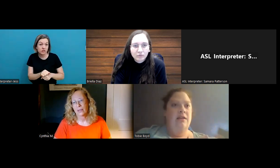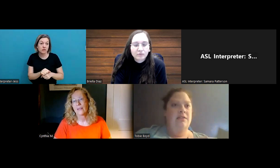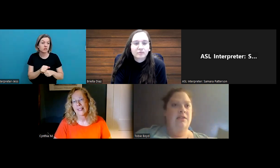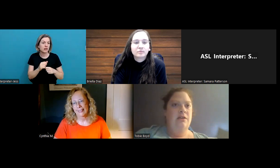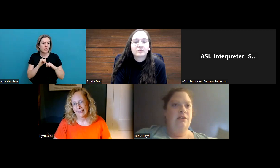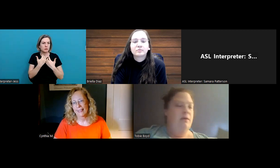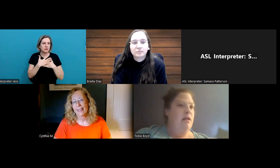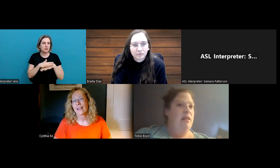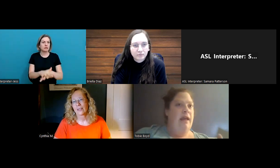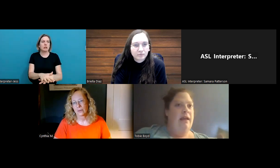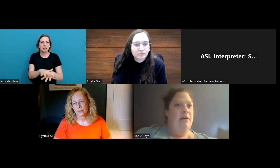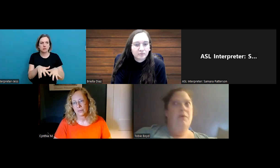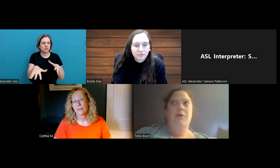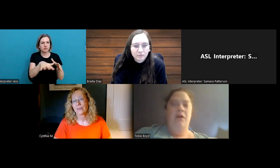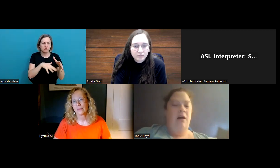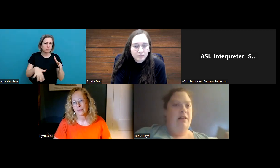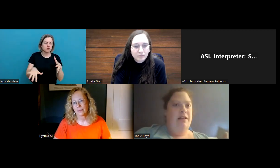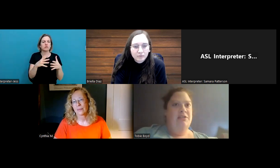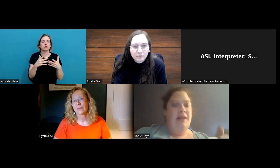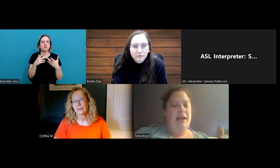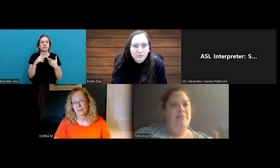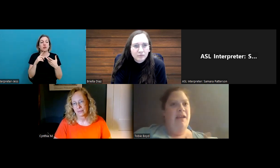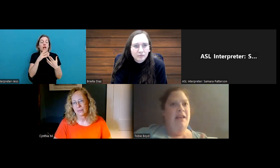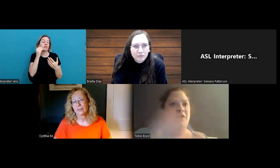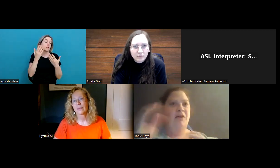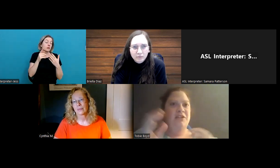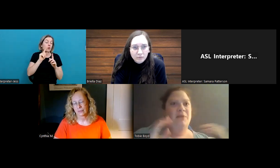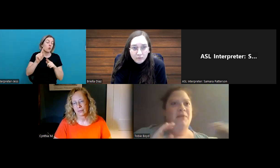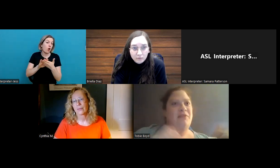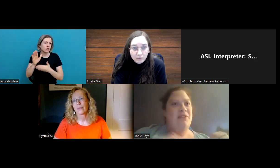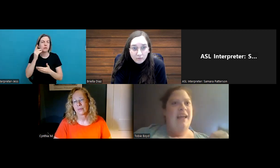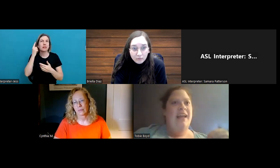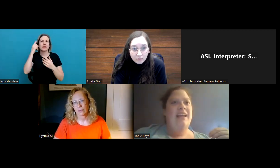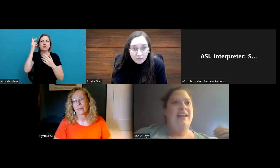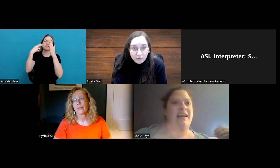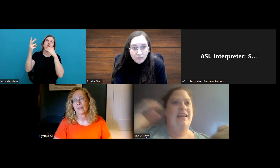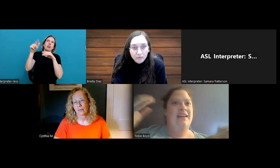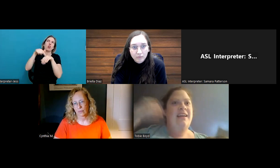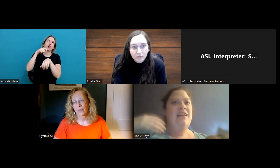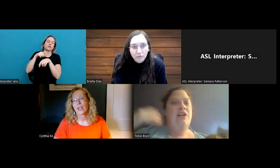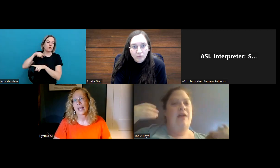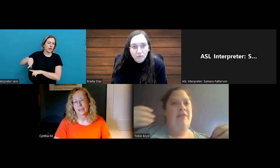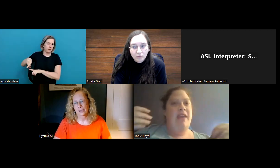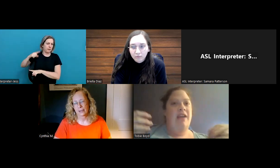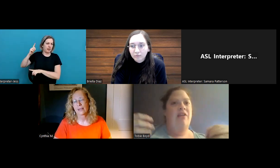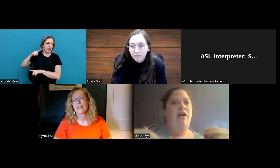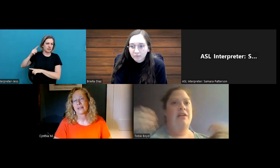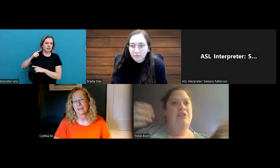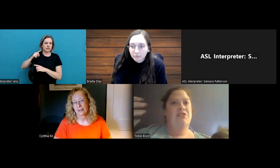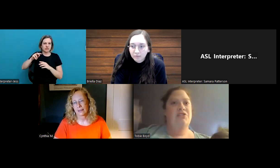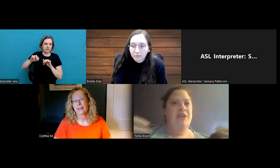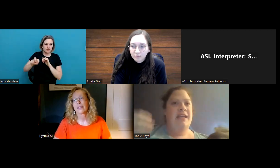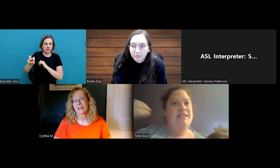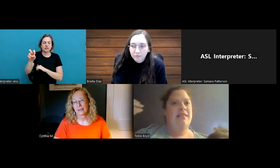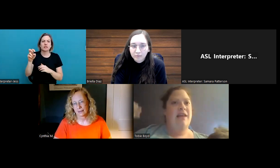integrating into like college? Like I'm thinking long term, like for Landon, and navigating college